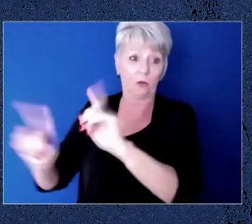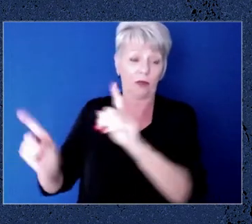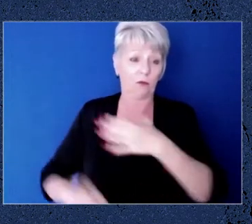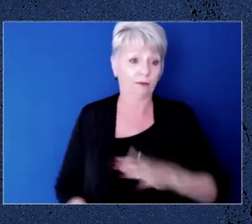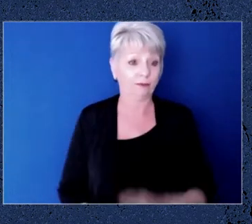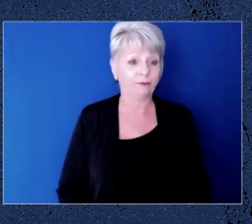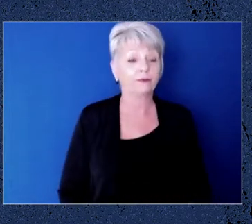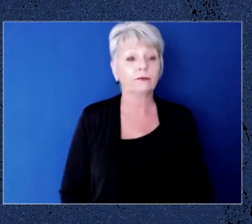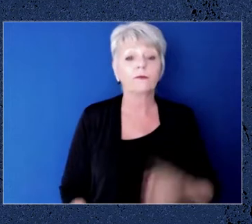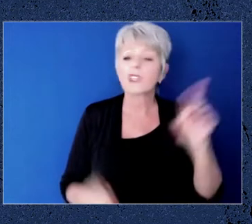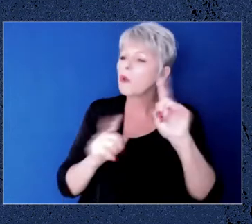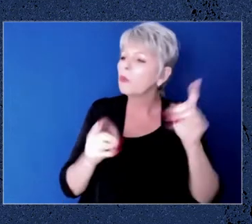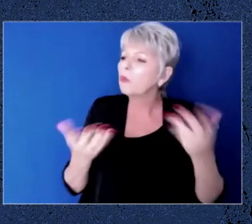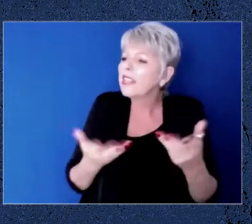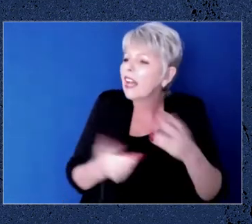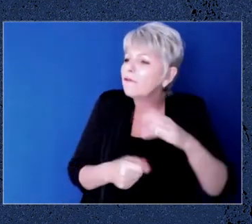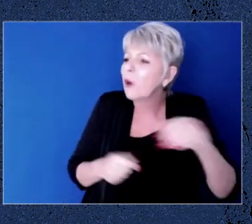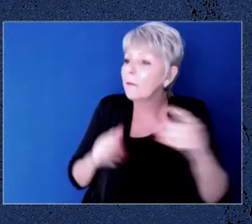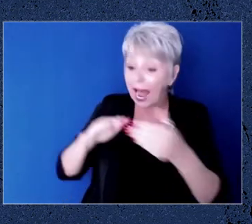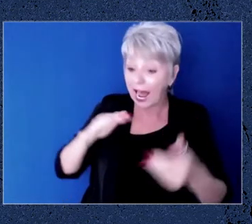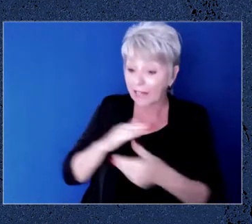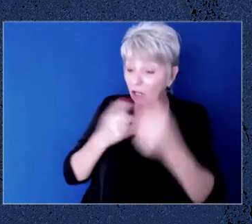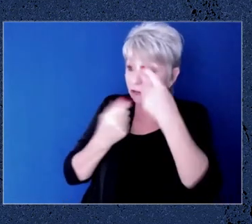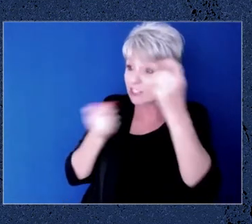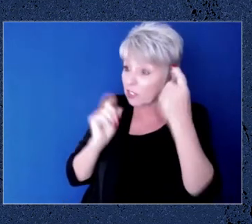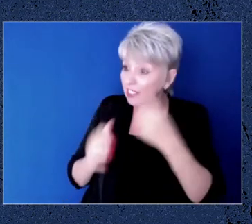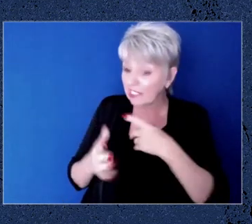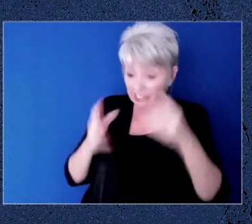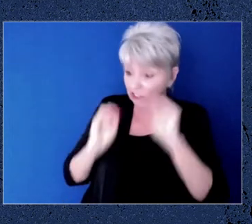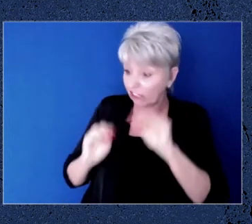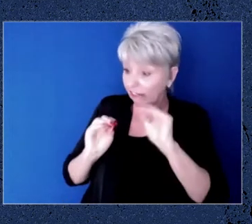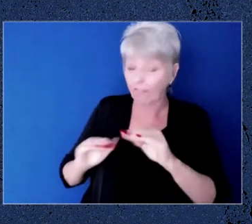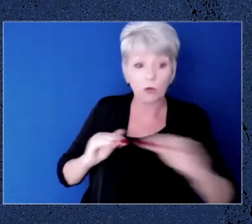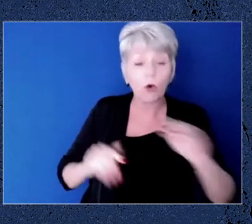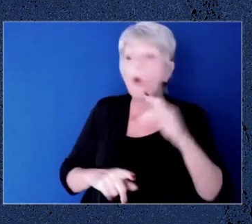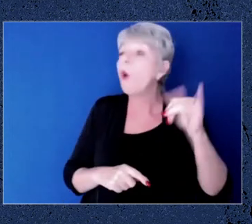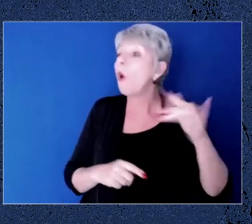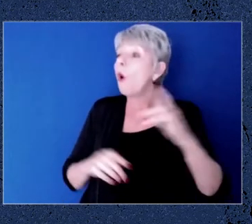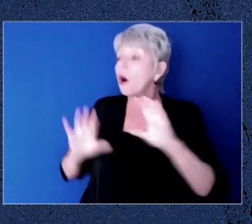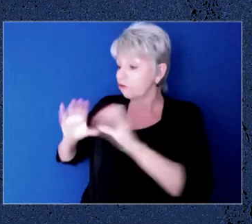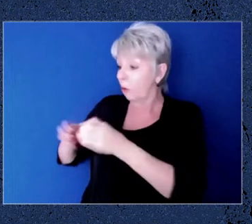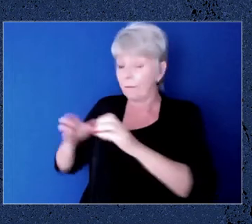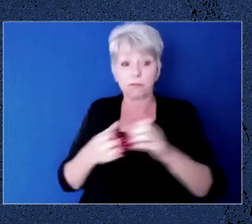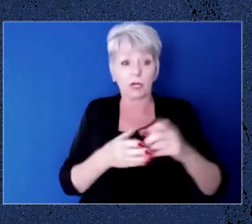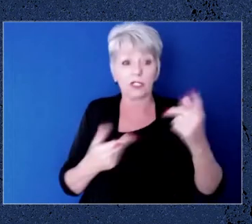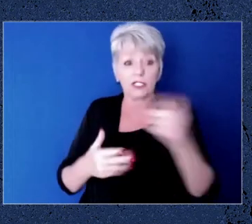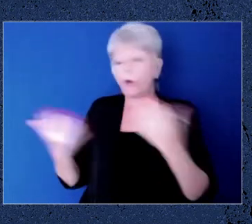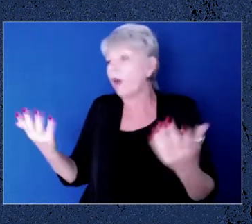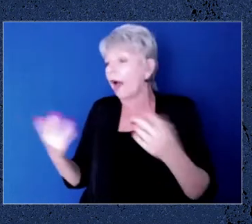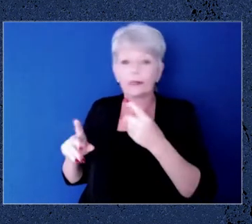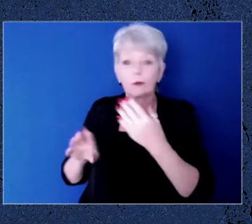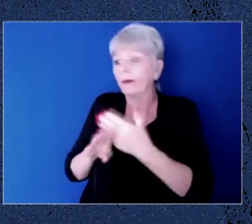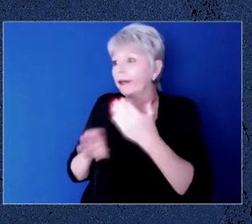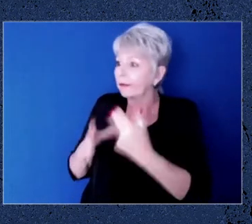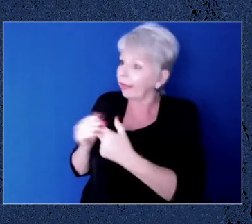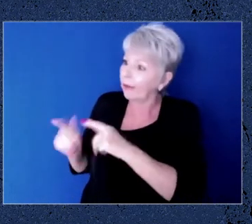undergraduate teaching level, or does it come with those grant-making bodies that you know, embed dealing with... Change comes from all